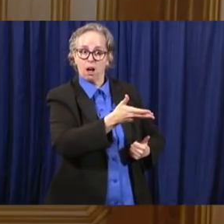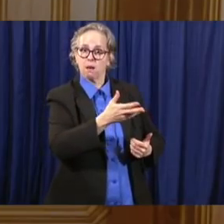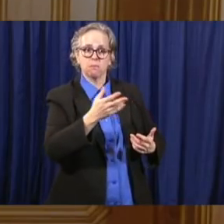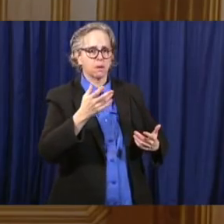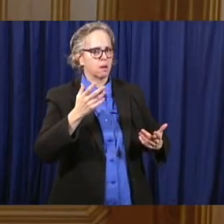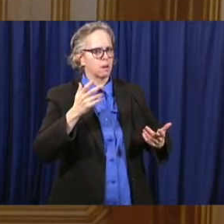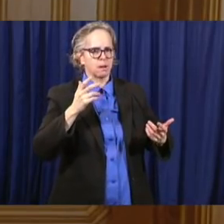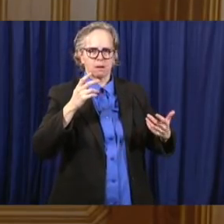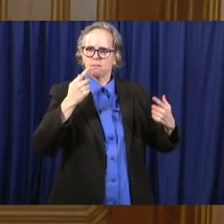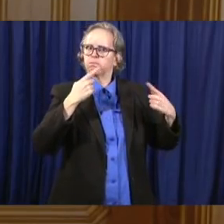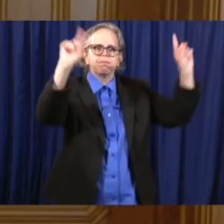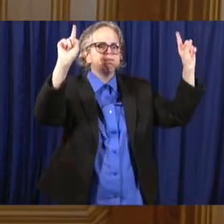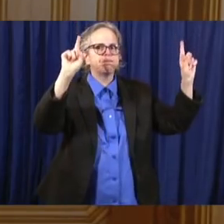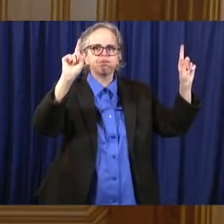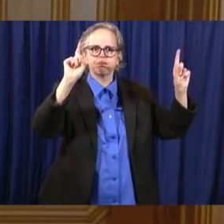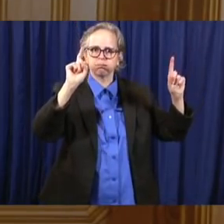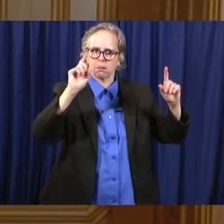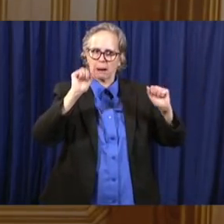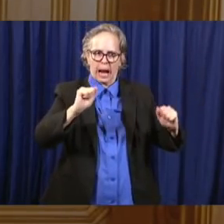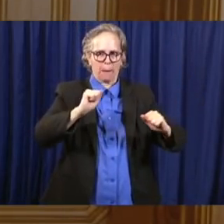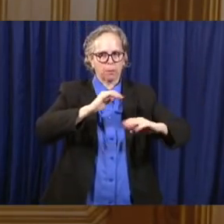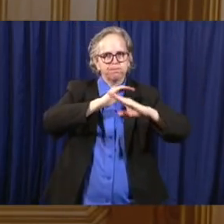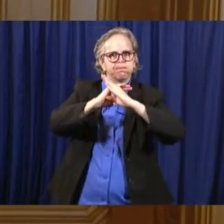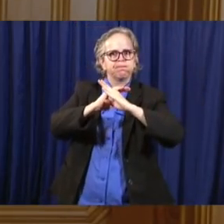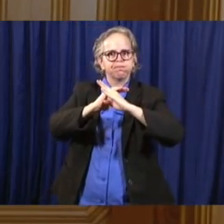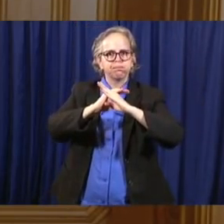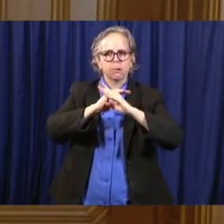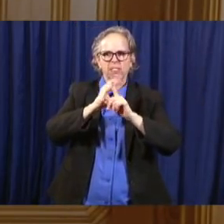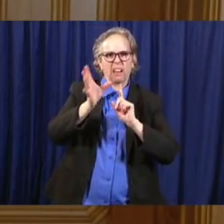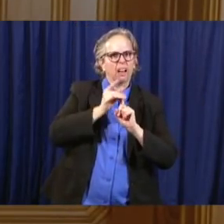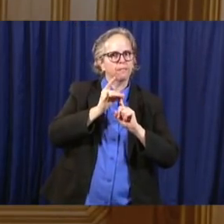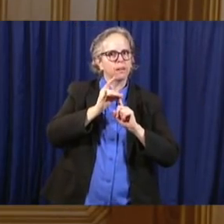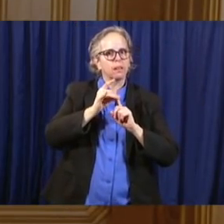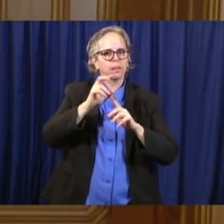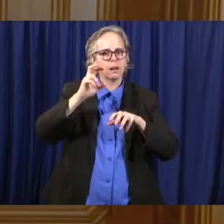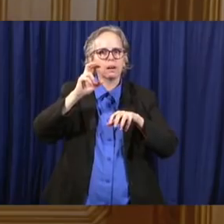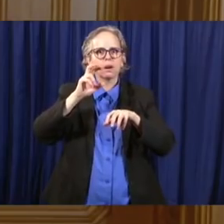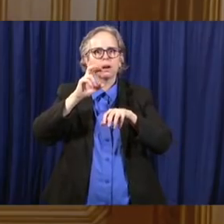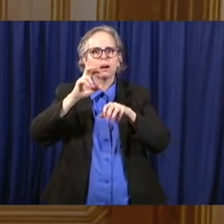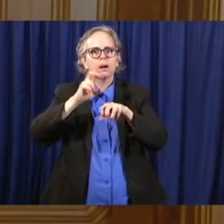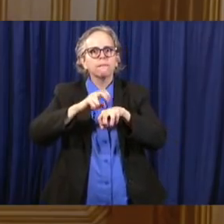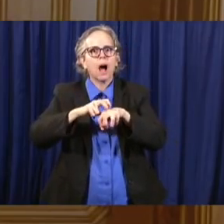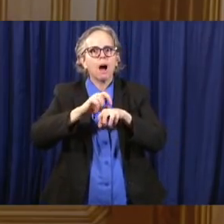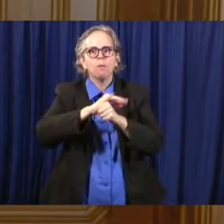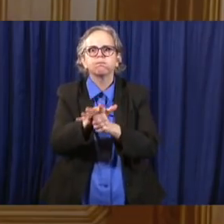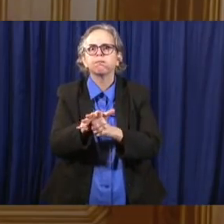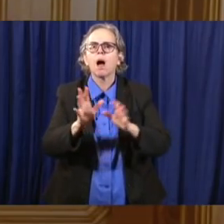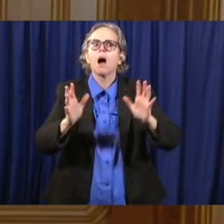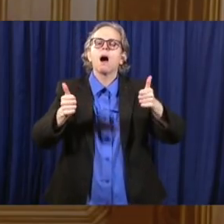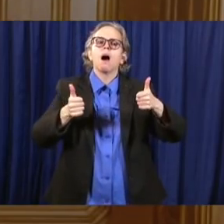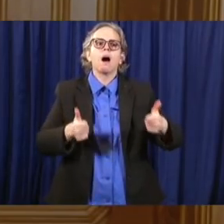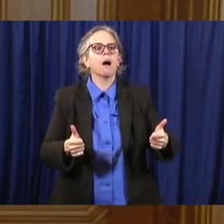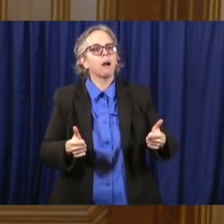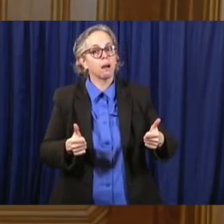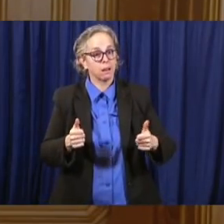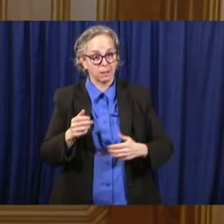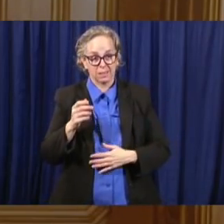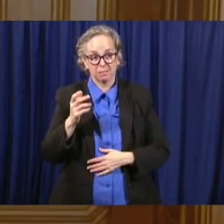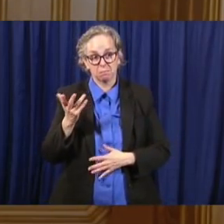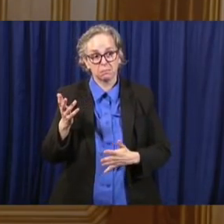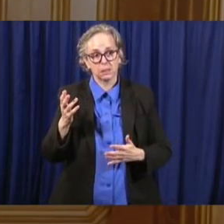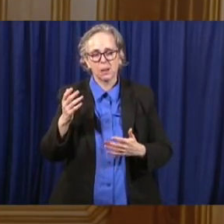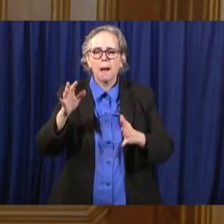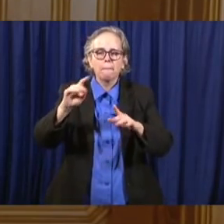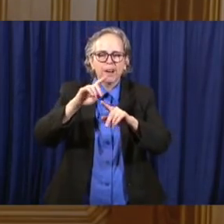there's some exceptions, and very tragic exceptions, that we have seen and you have read about or heard